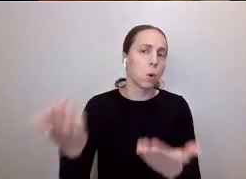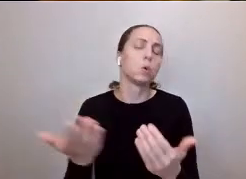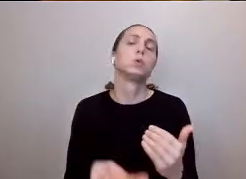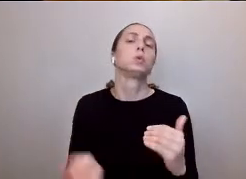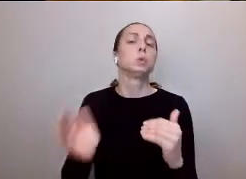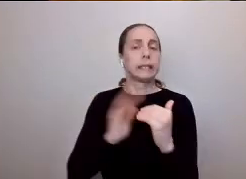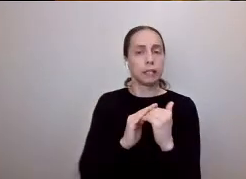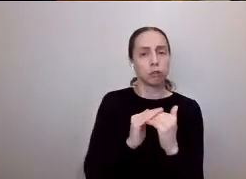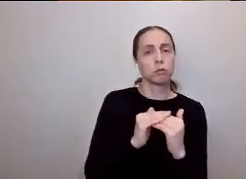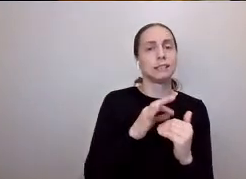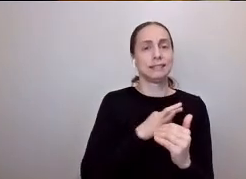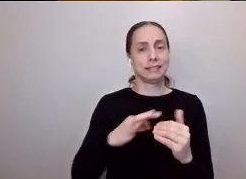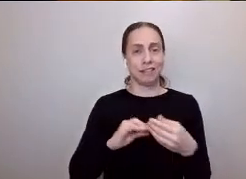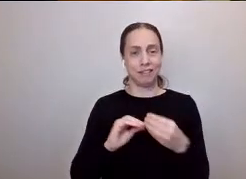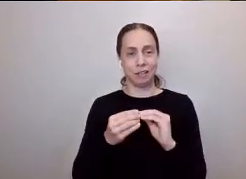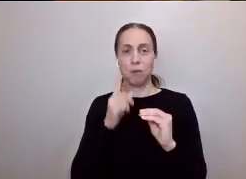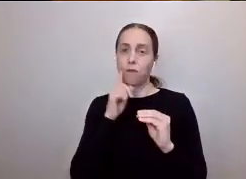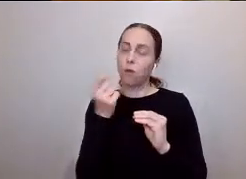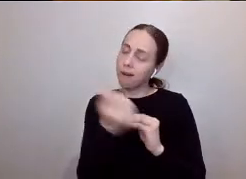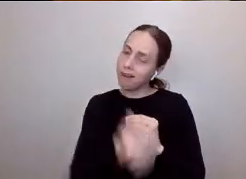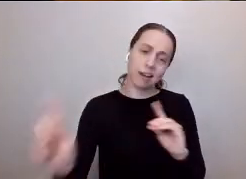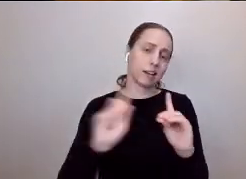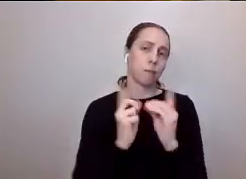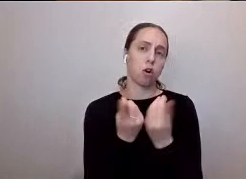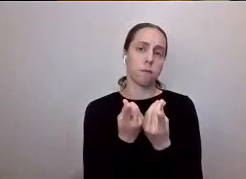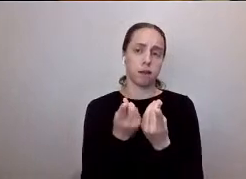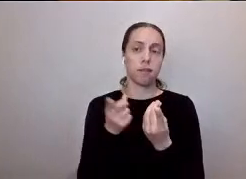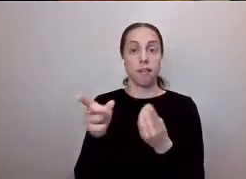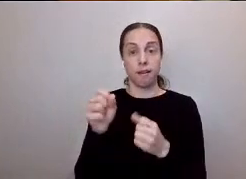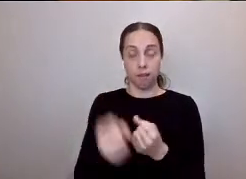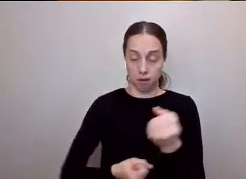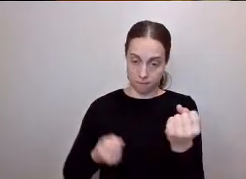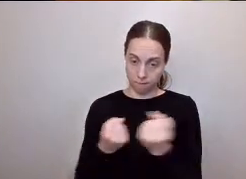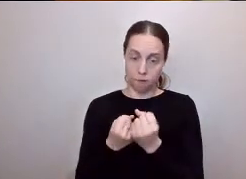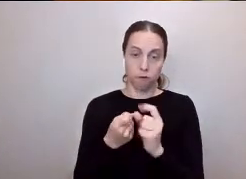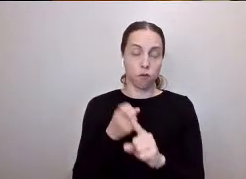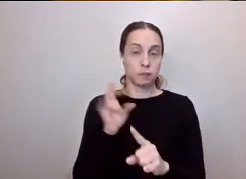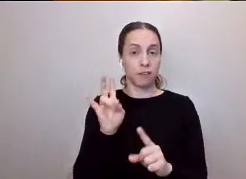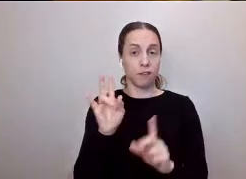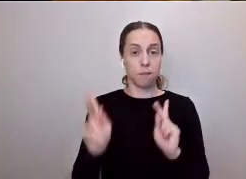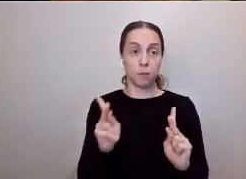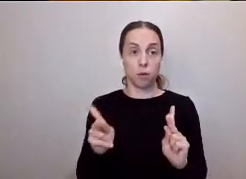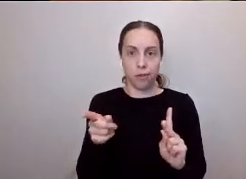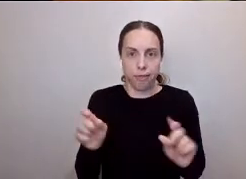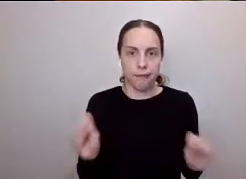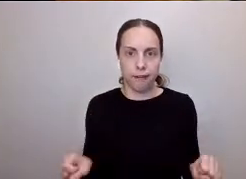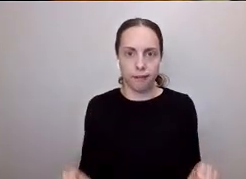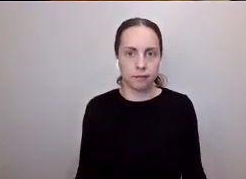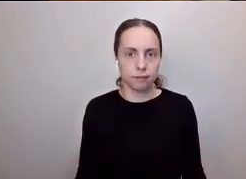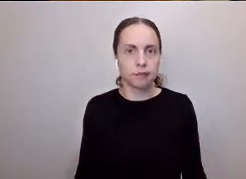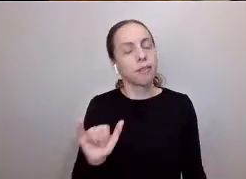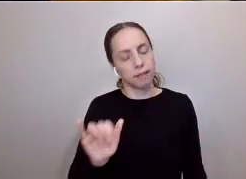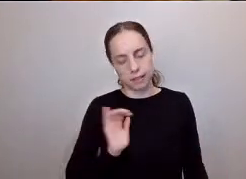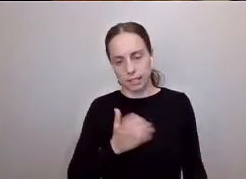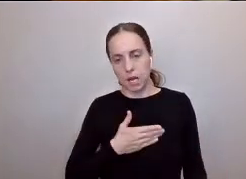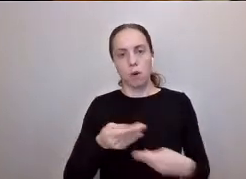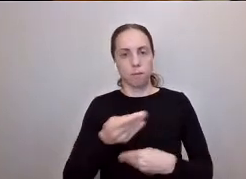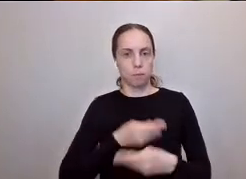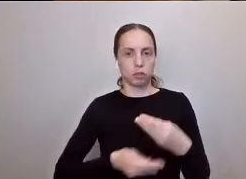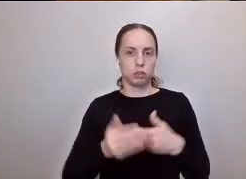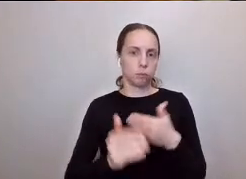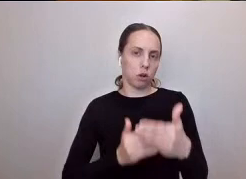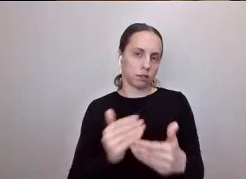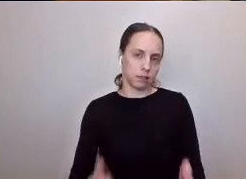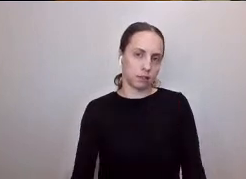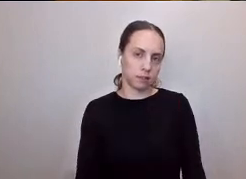that, whether it's in our current service level or not. That's how our budgeting process works. So the only thing that changes,